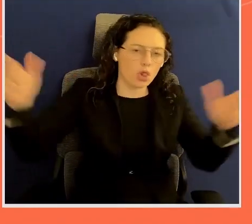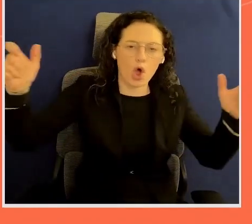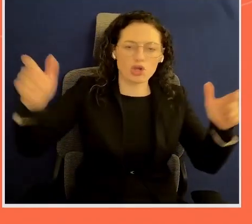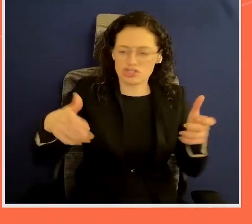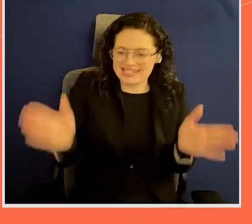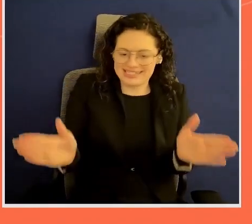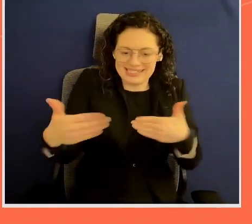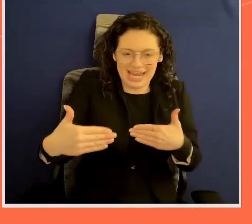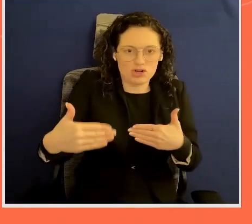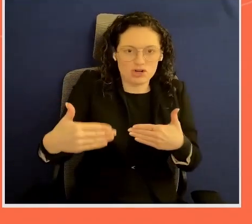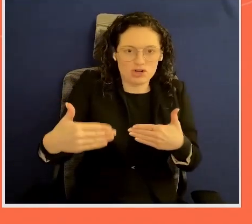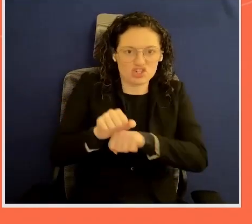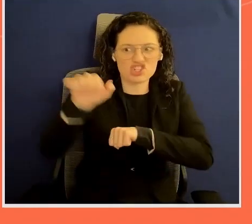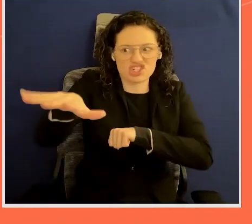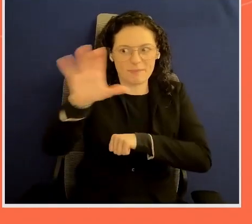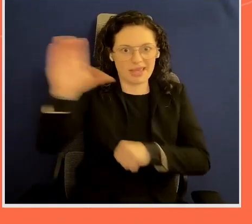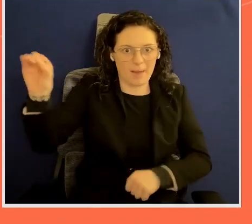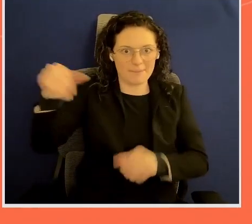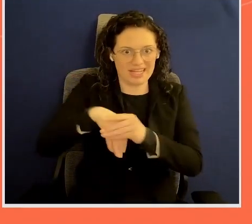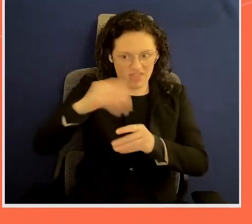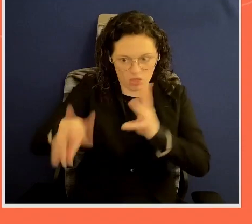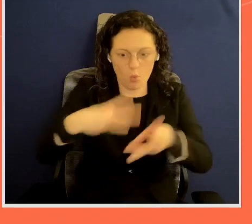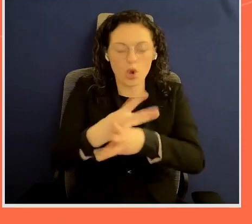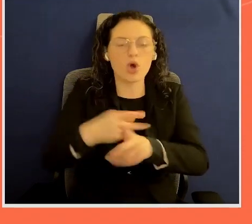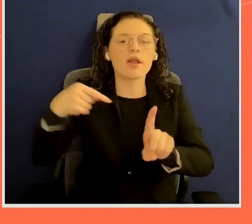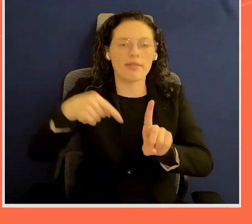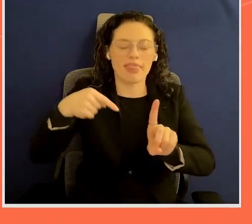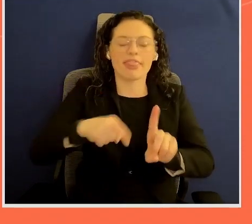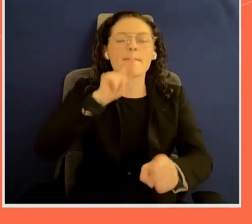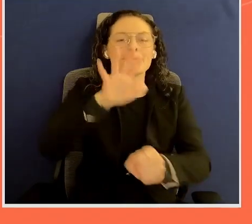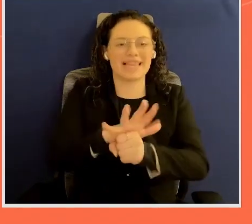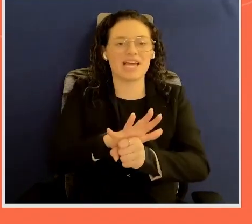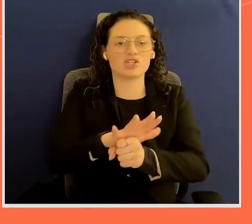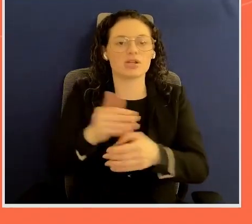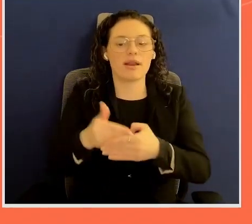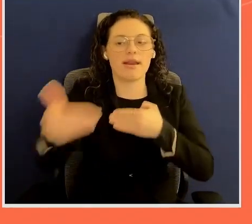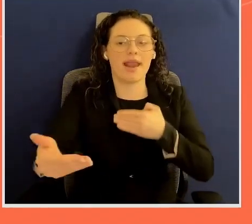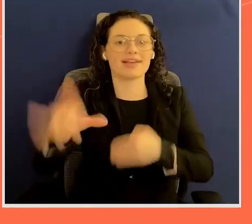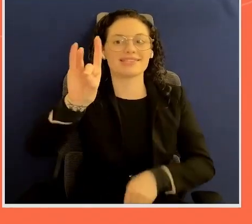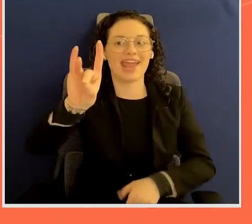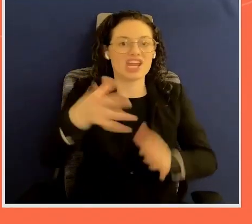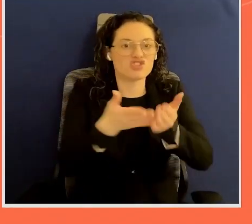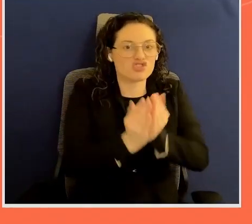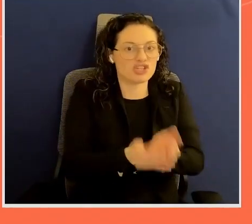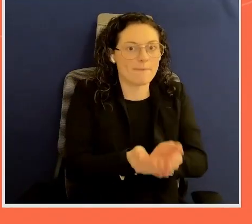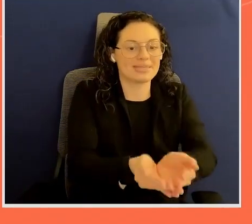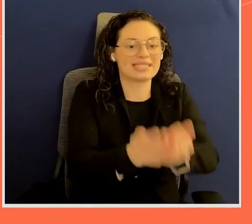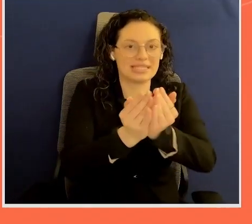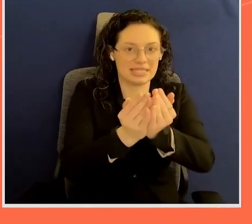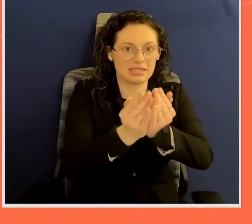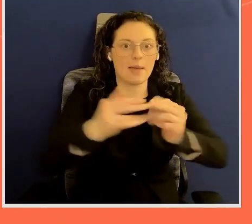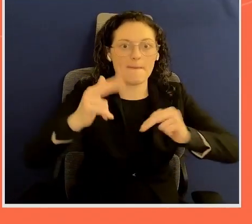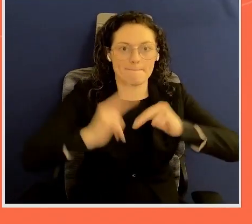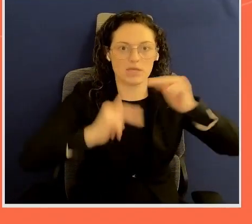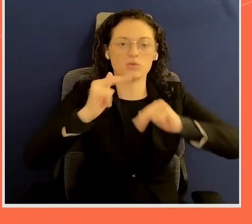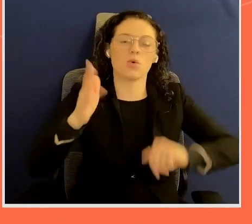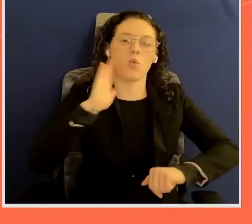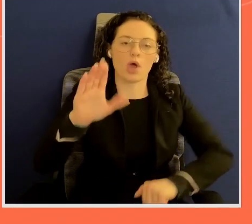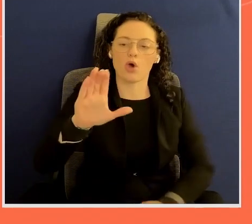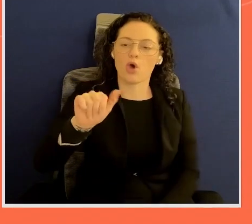to have. It's about genuine commitments designed by each country or each